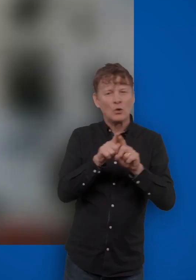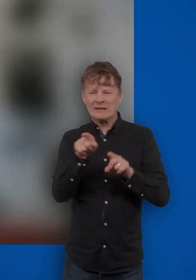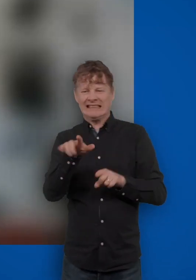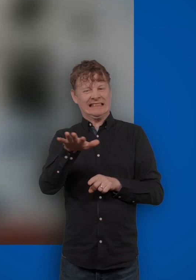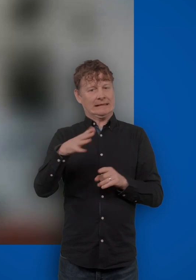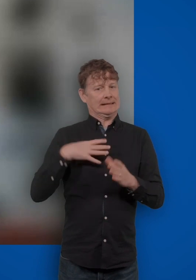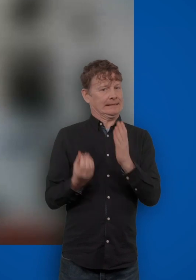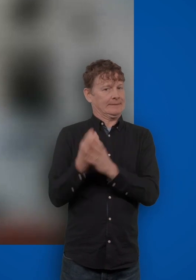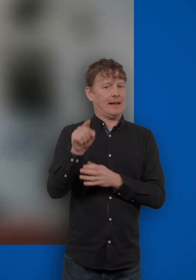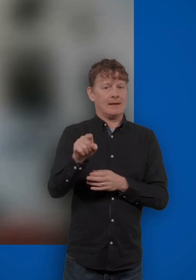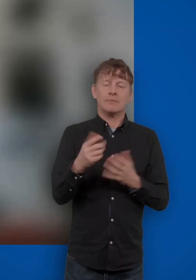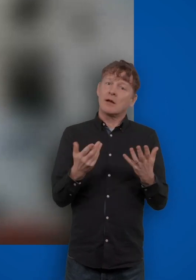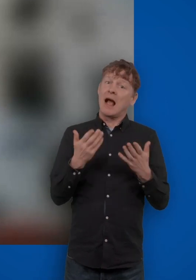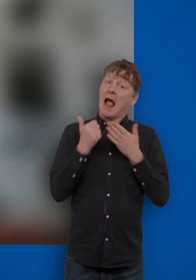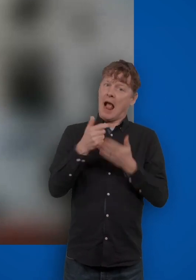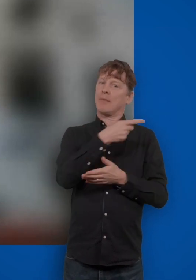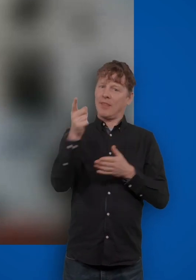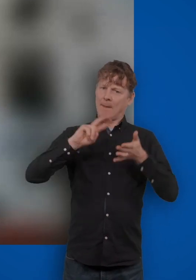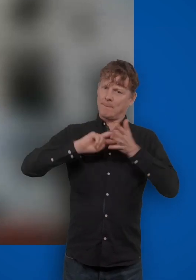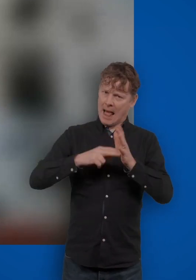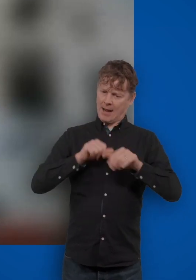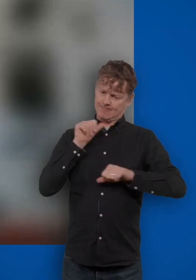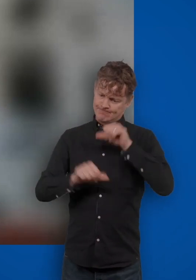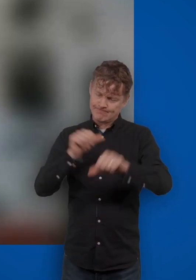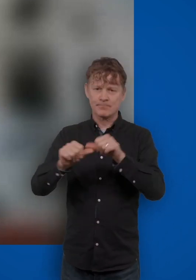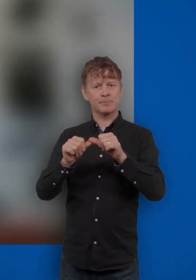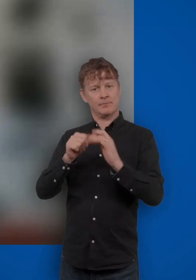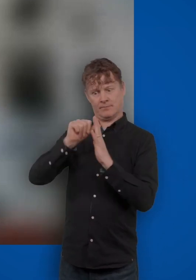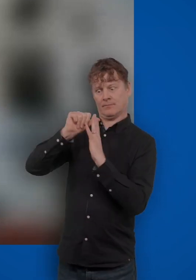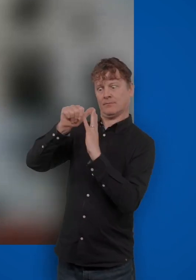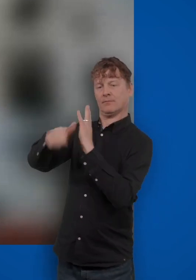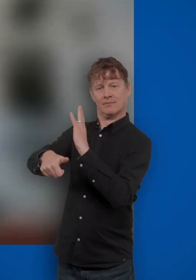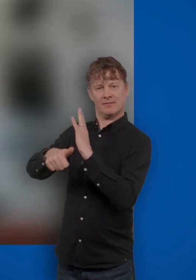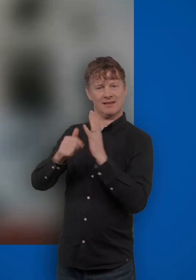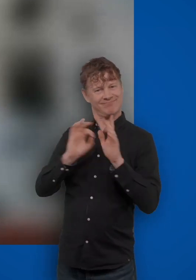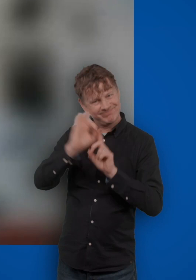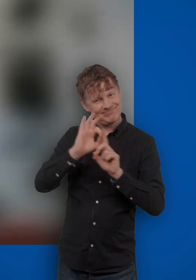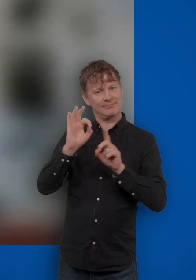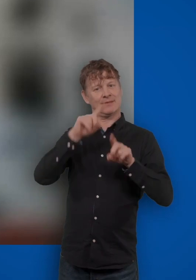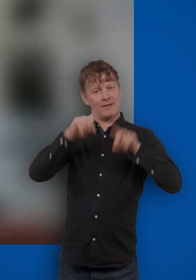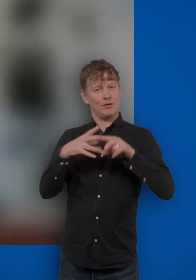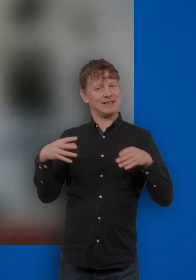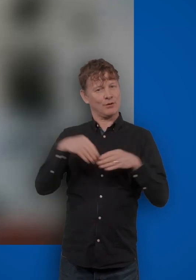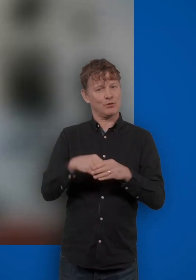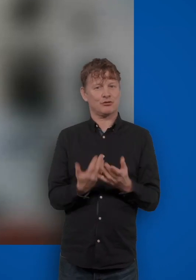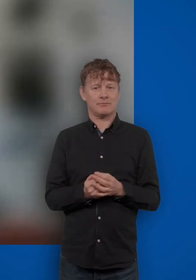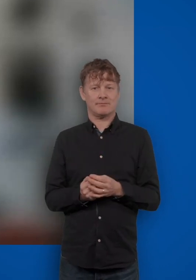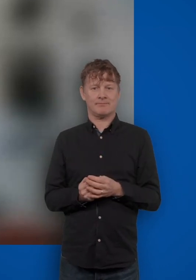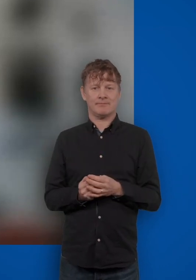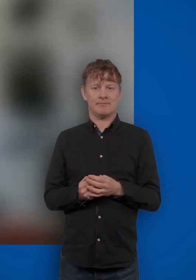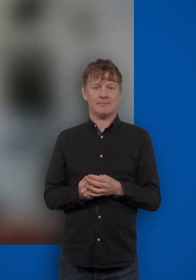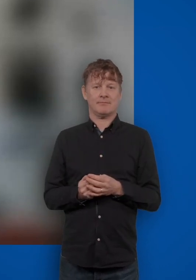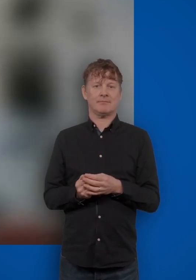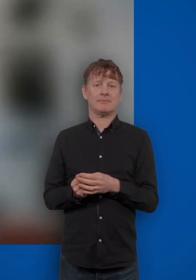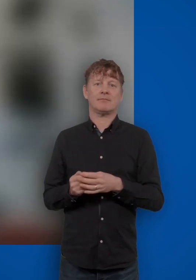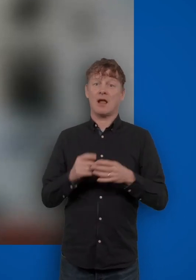And that will help professional bodies plan their next steps in making progress on diversity and inclusion. So to that end,